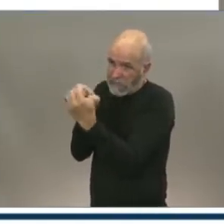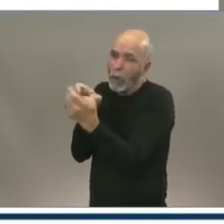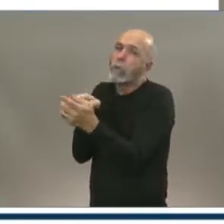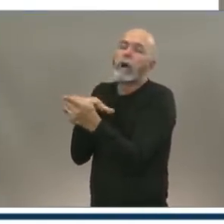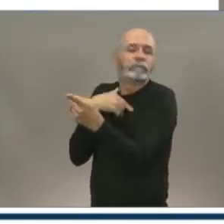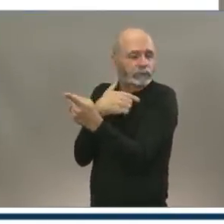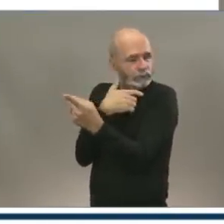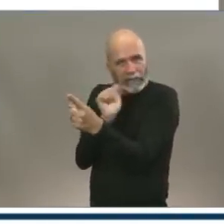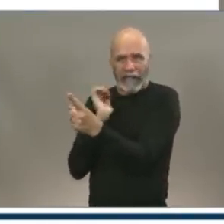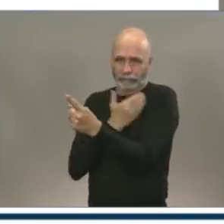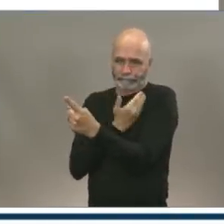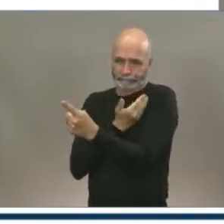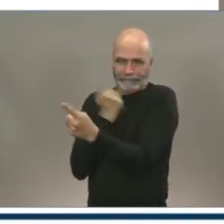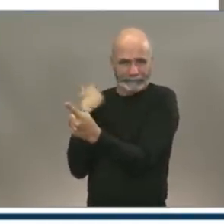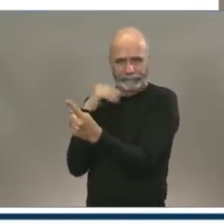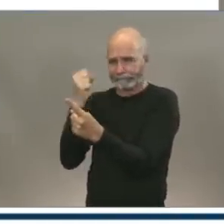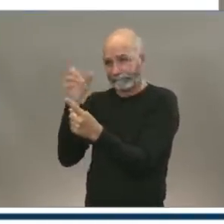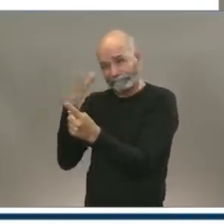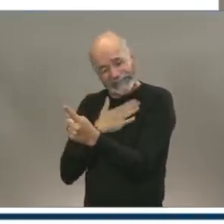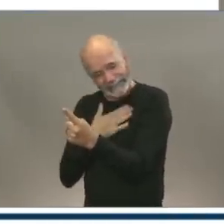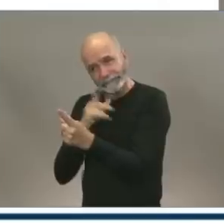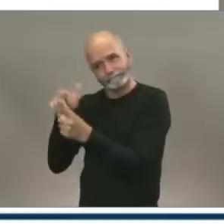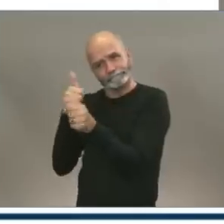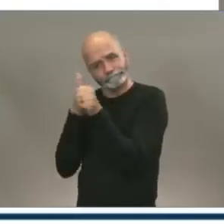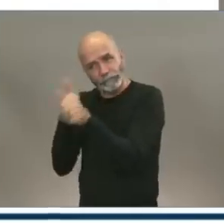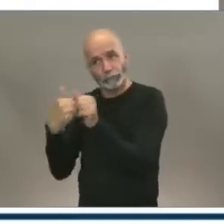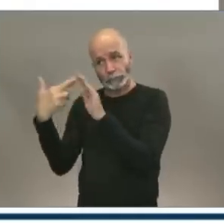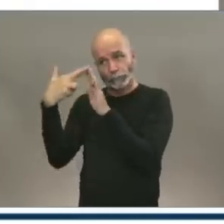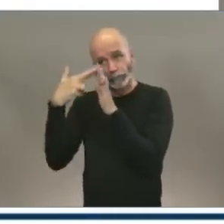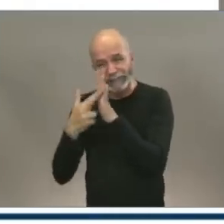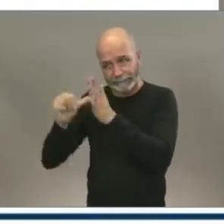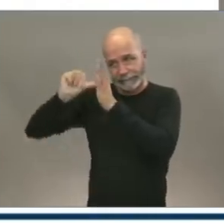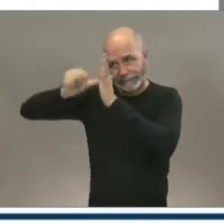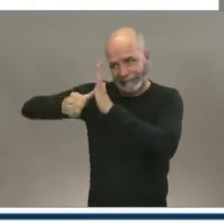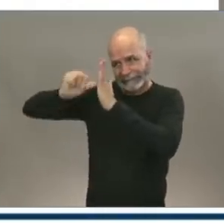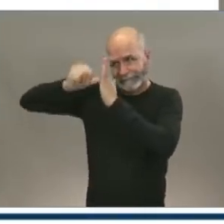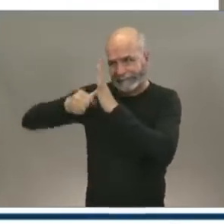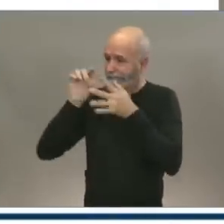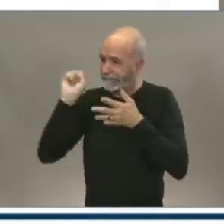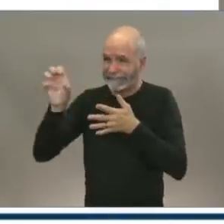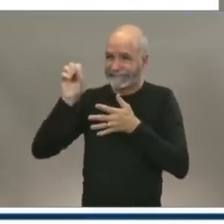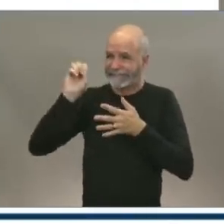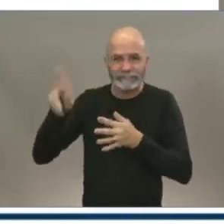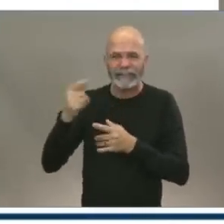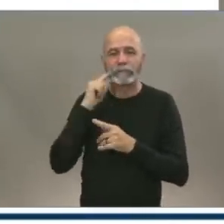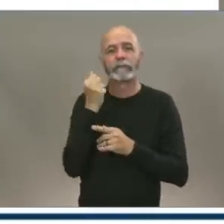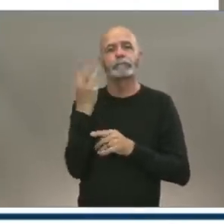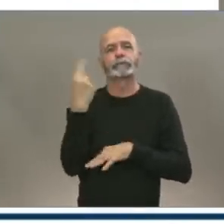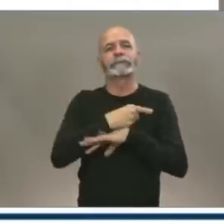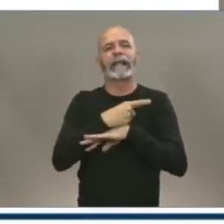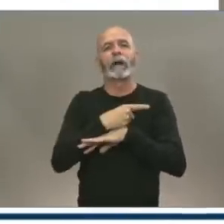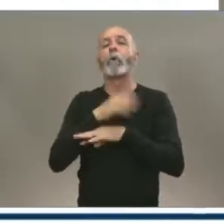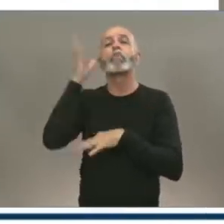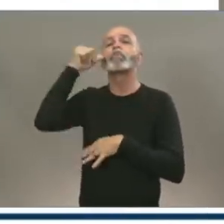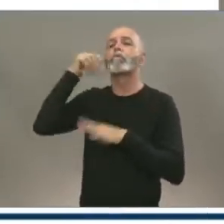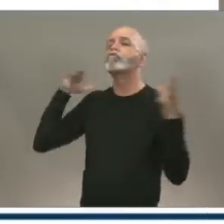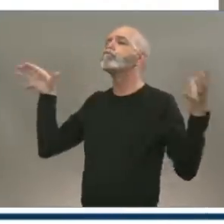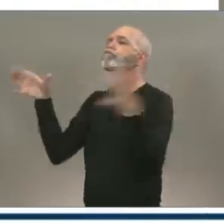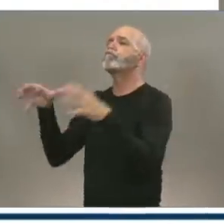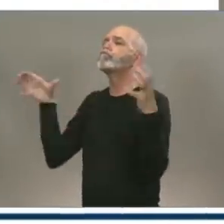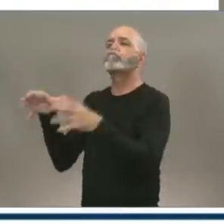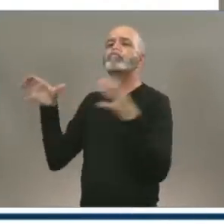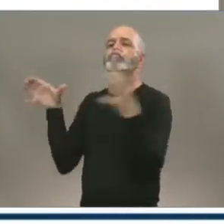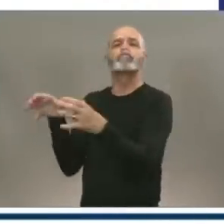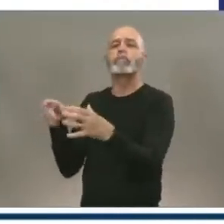clear. And it was very clear this type of multi-day retreat absolutely required proof of vaccination to be applied, and it wasn't